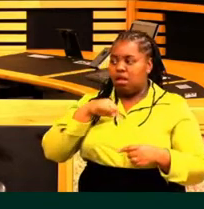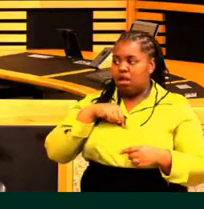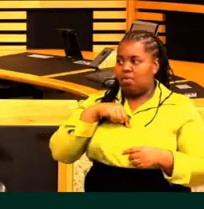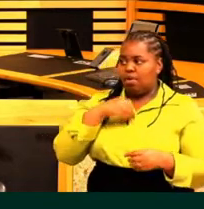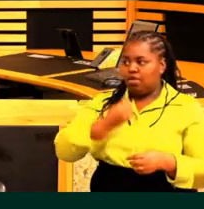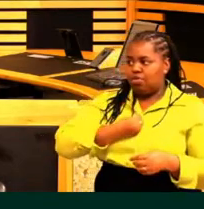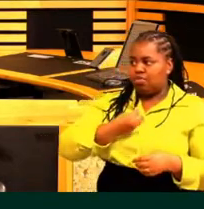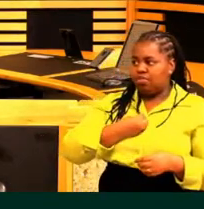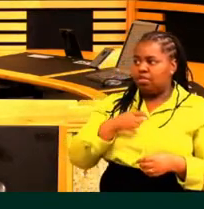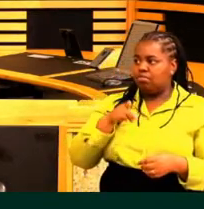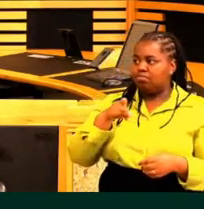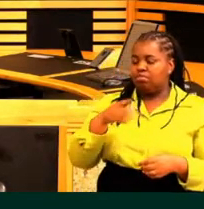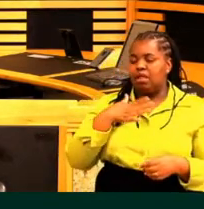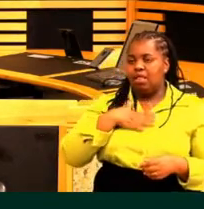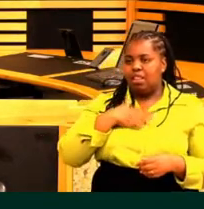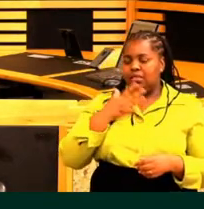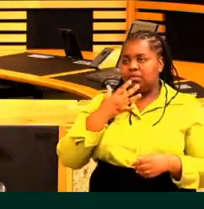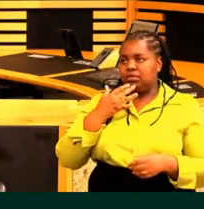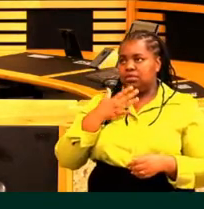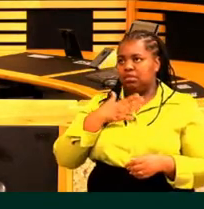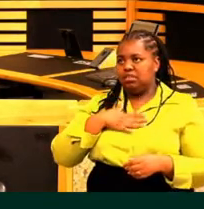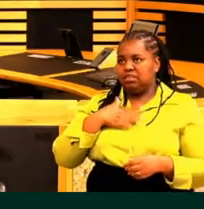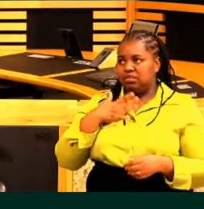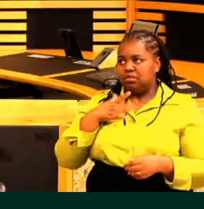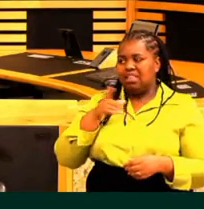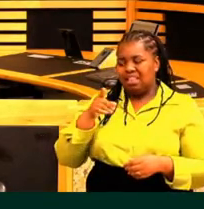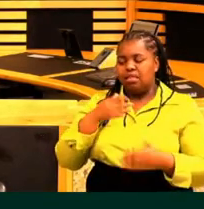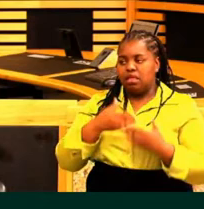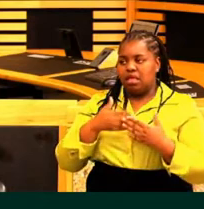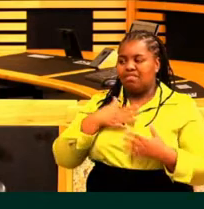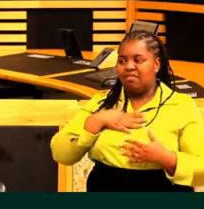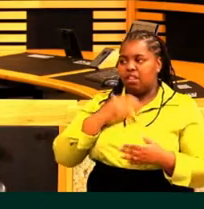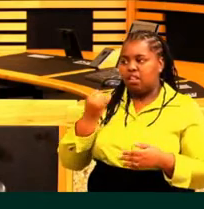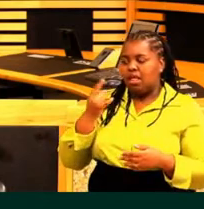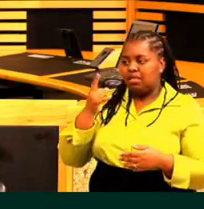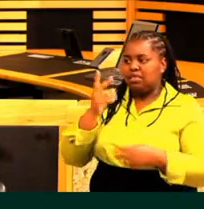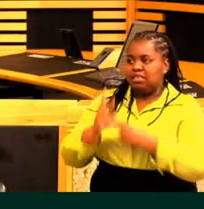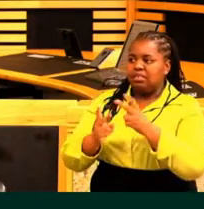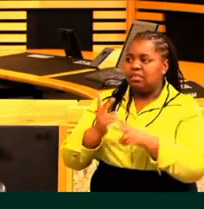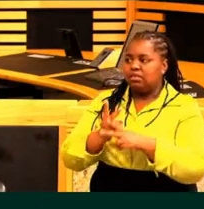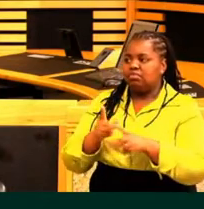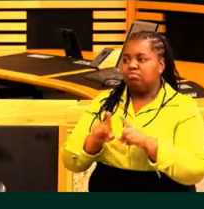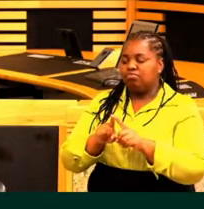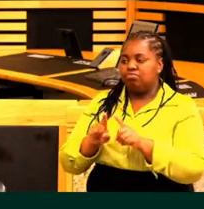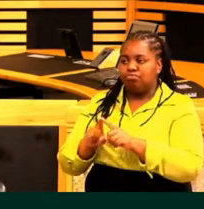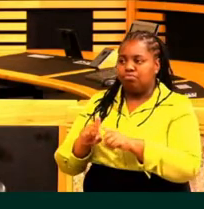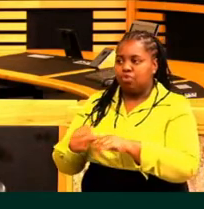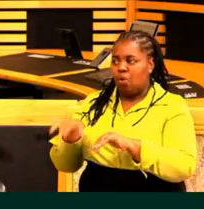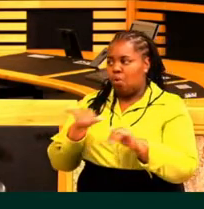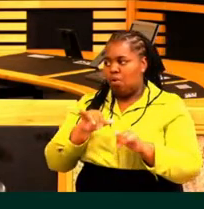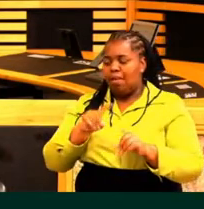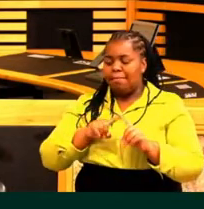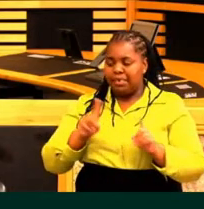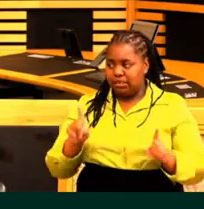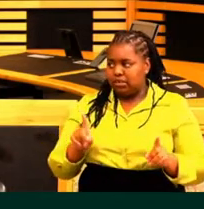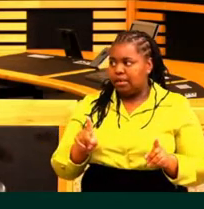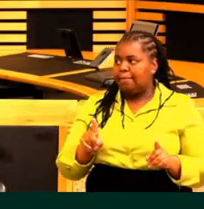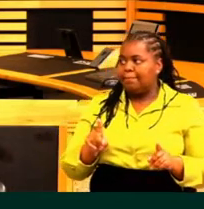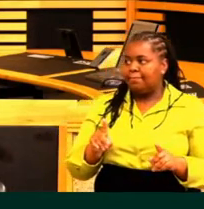this may sound like a repetition as we though are singing the same song but